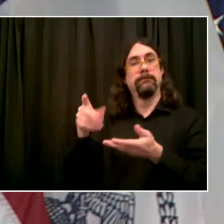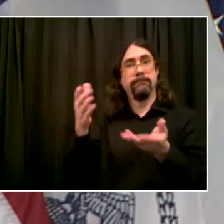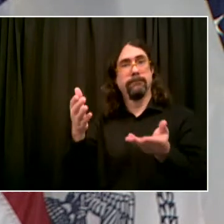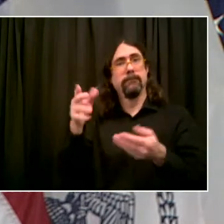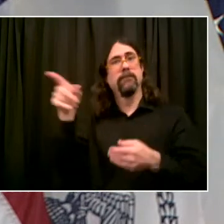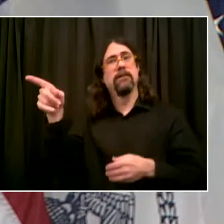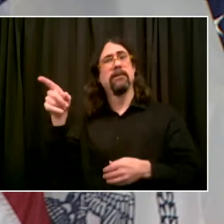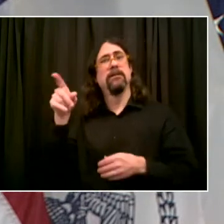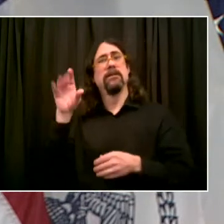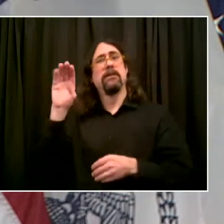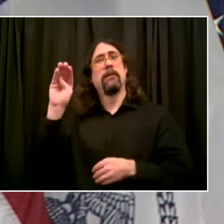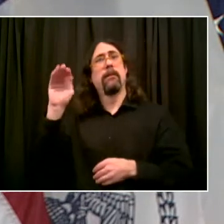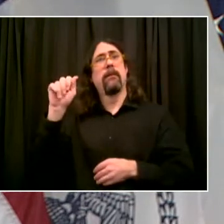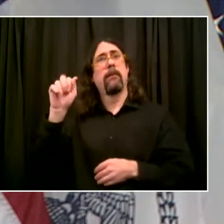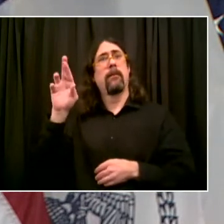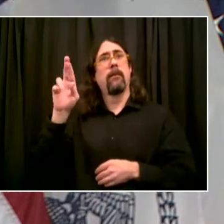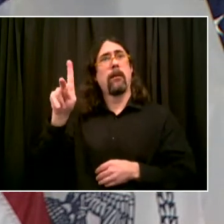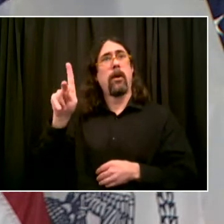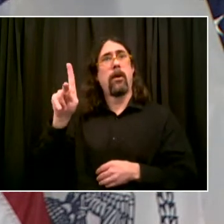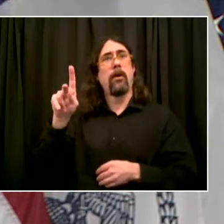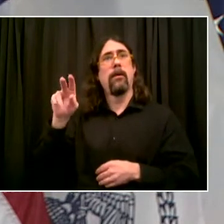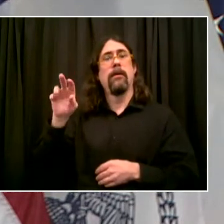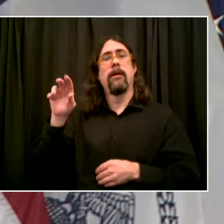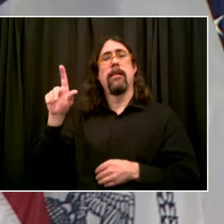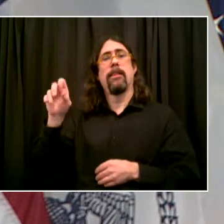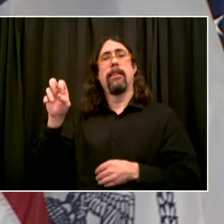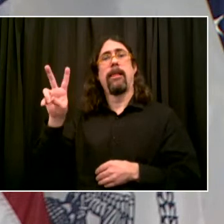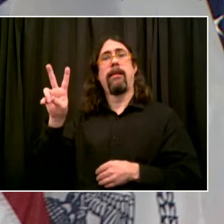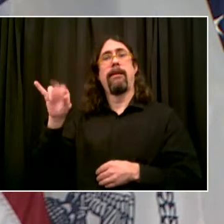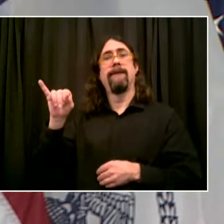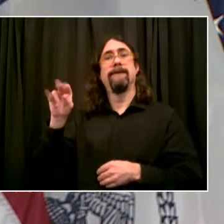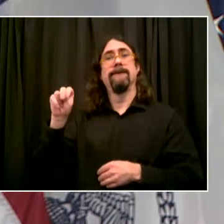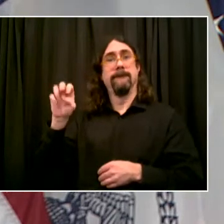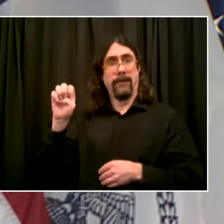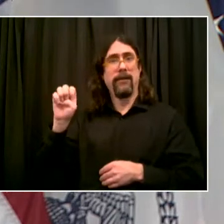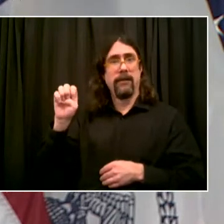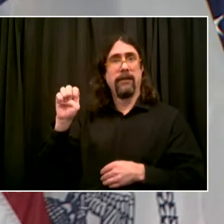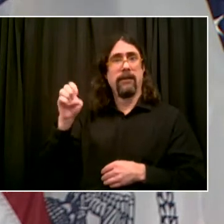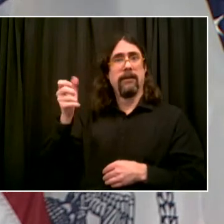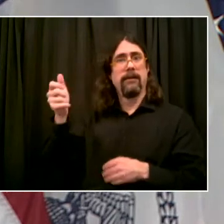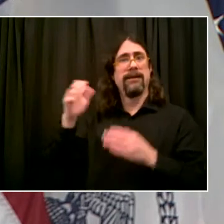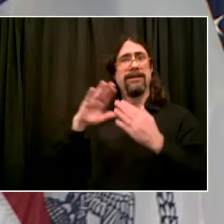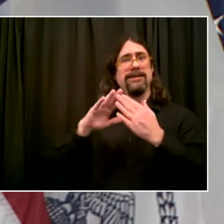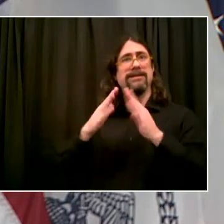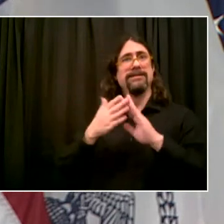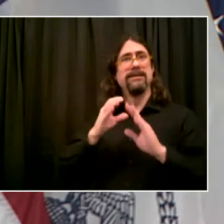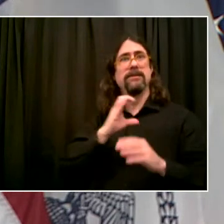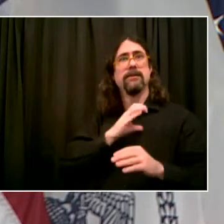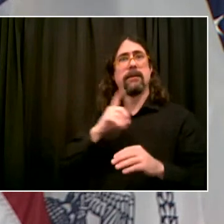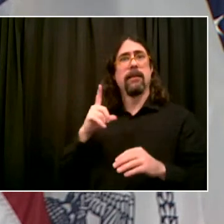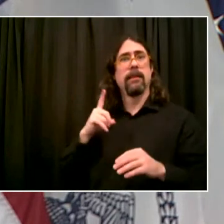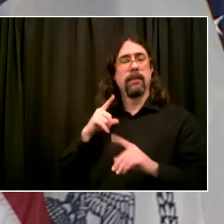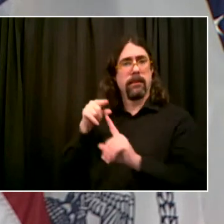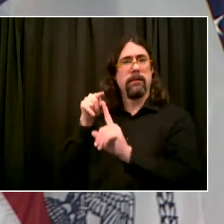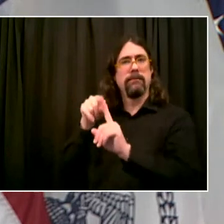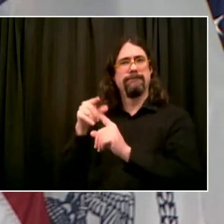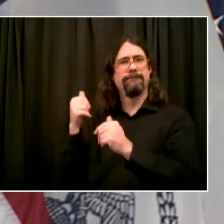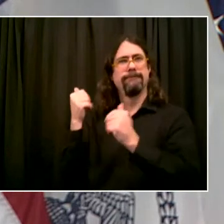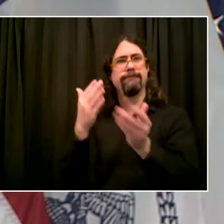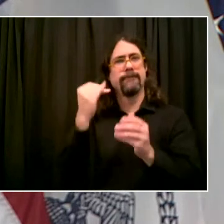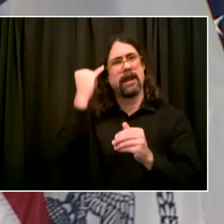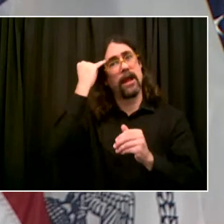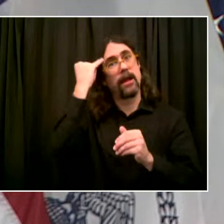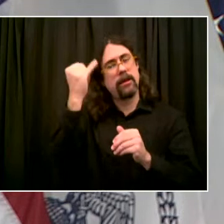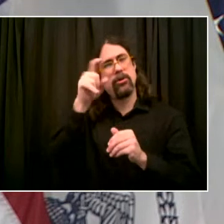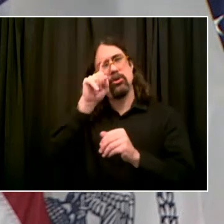Are you looking at, I know there's been some discussion what happened at the Fort Washington Armory as well. Are you looking at a solution like that? Yeah, the bottom line